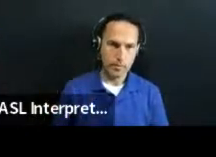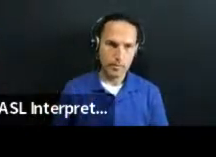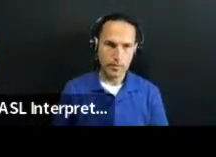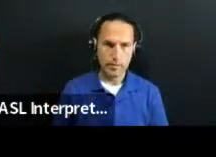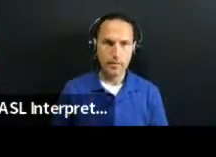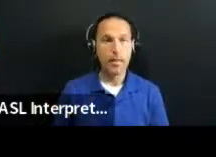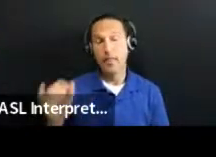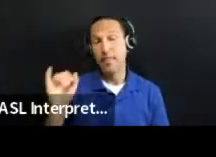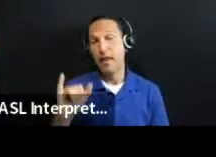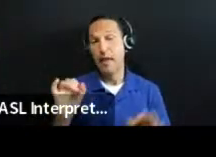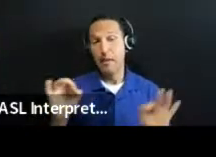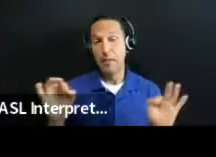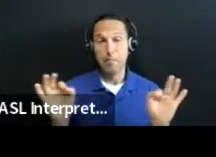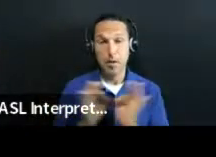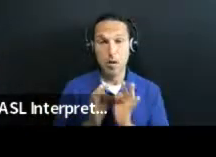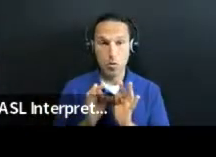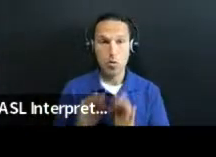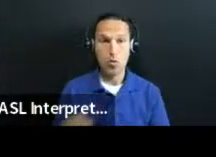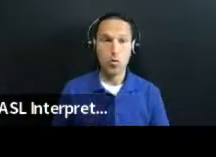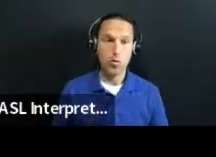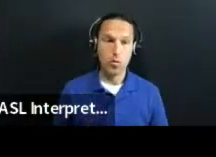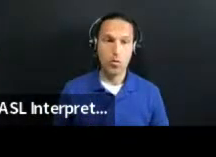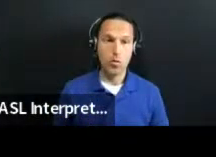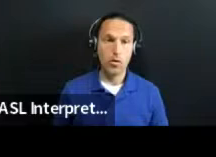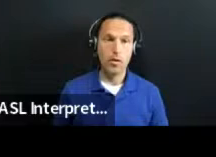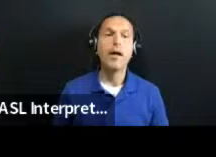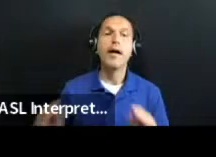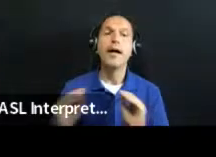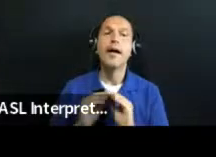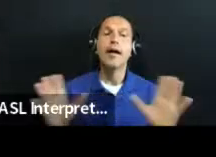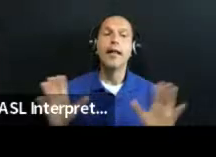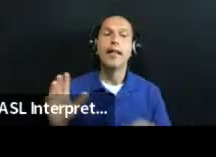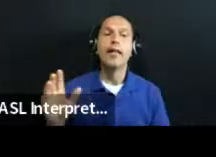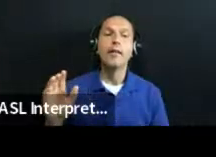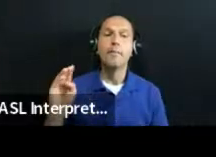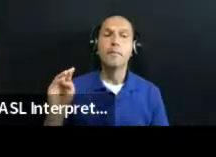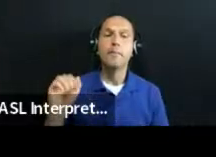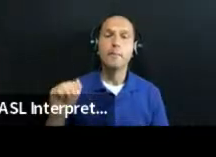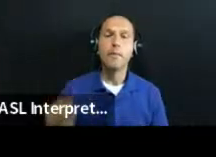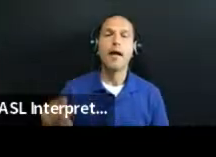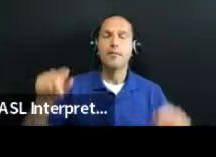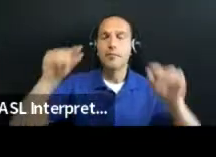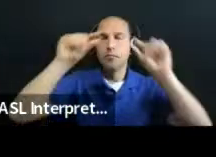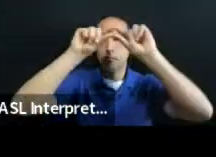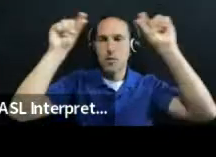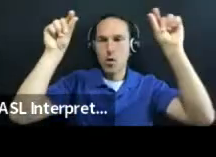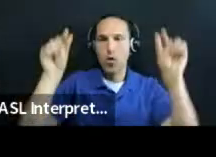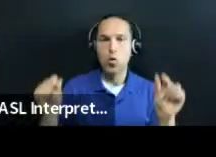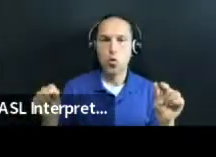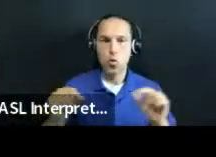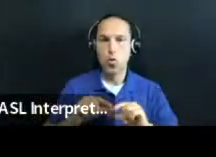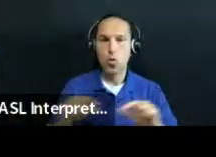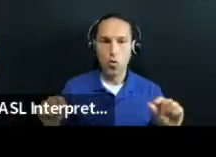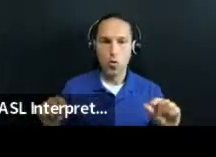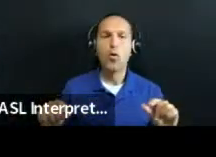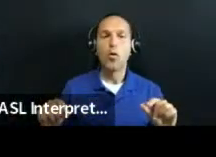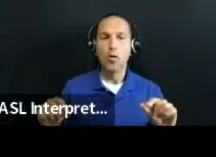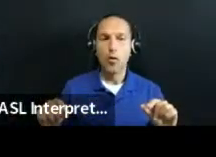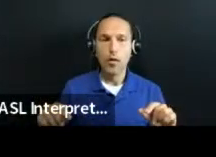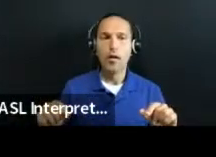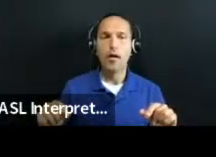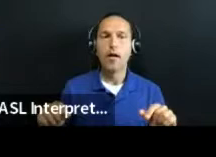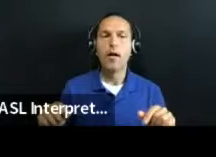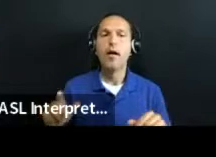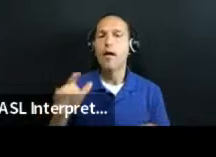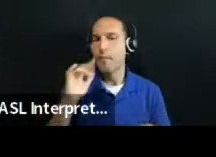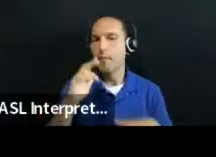very important. And clearly defined map borders, I said that. And then we actually have built